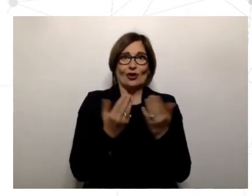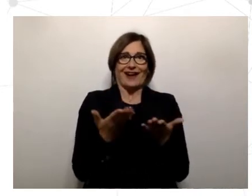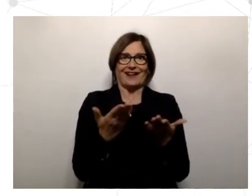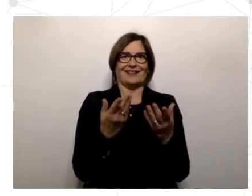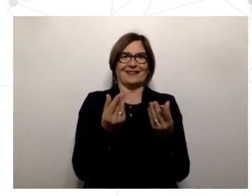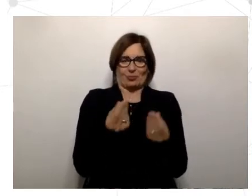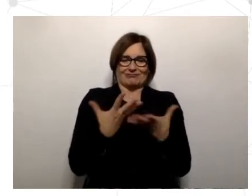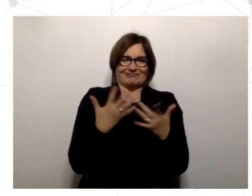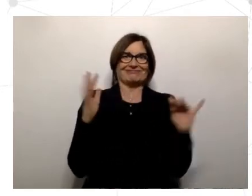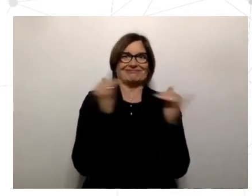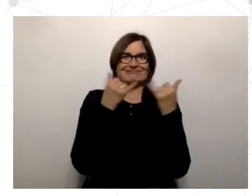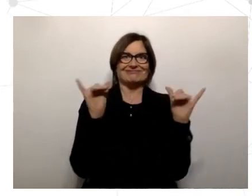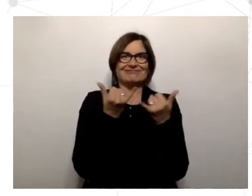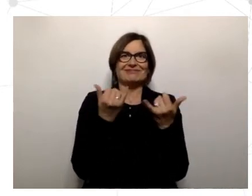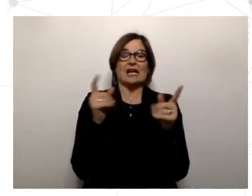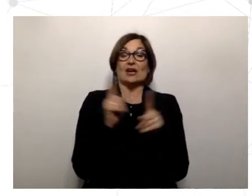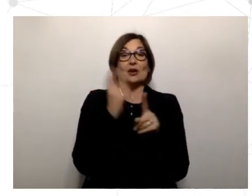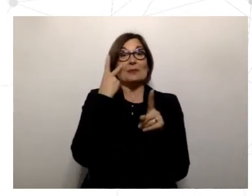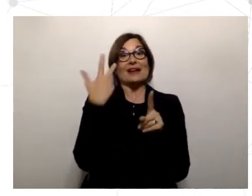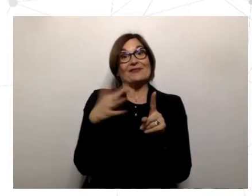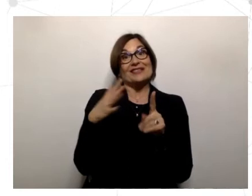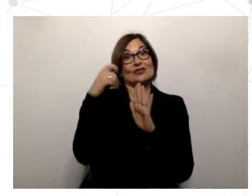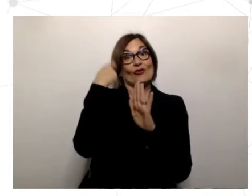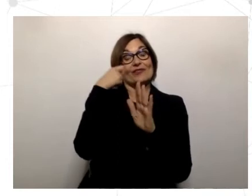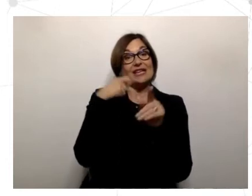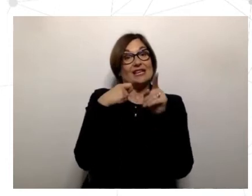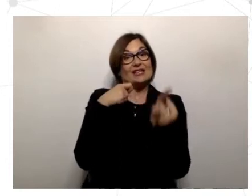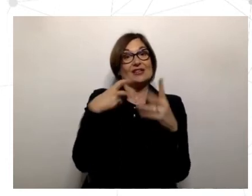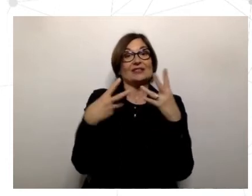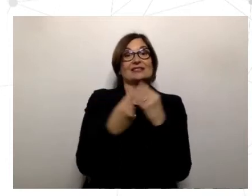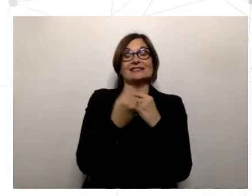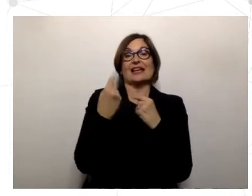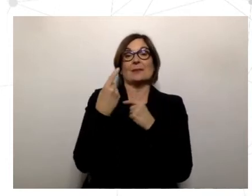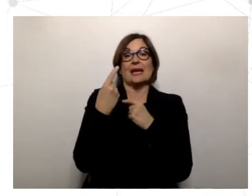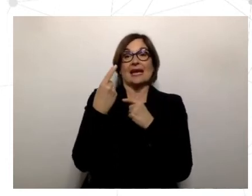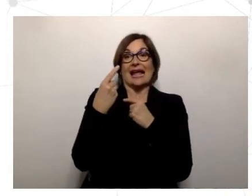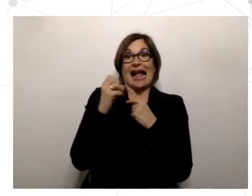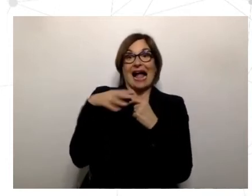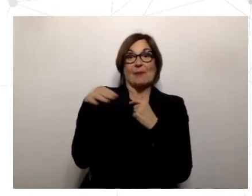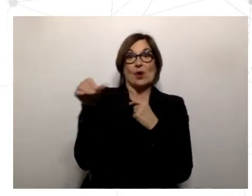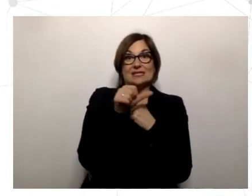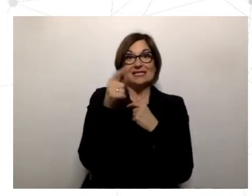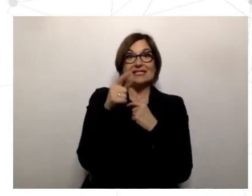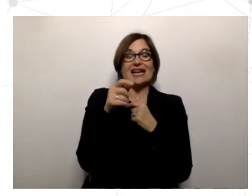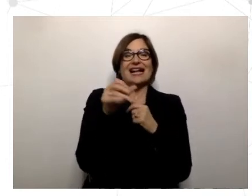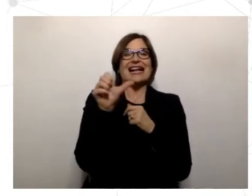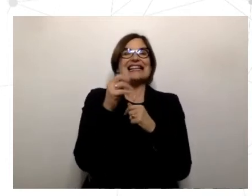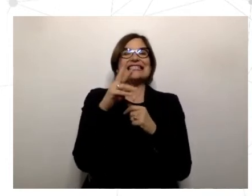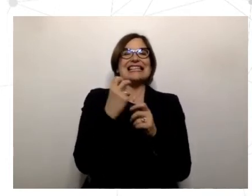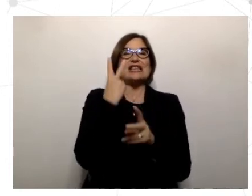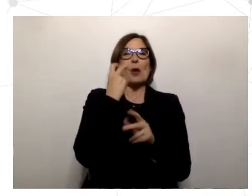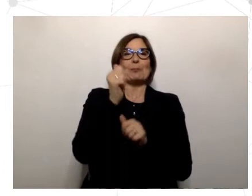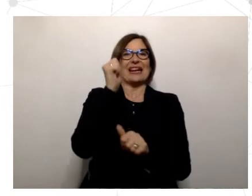esso. Come abbiamo visto nel video con Amos, la street preview ti permette davvero